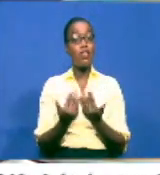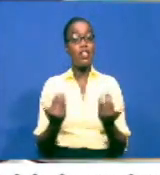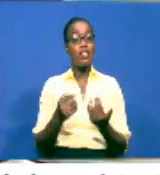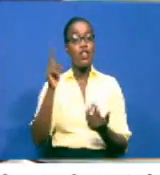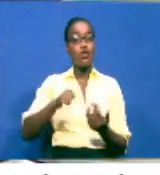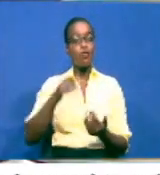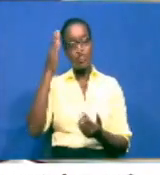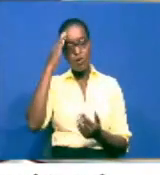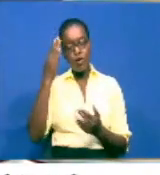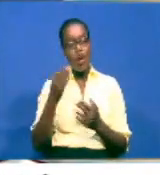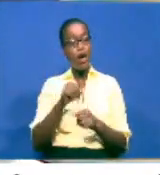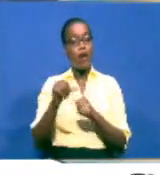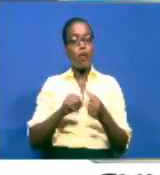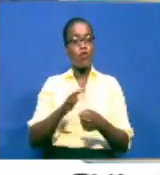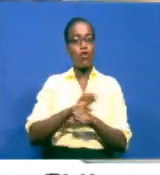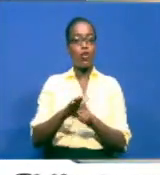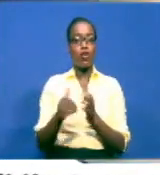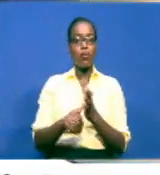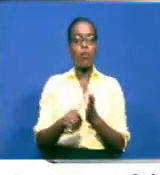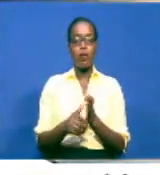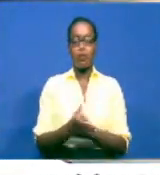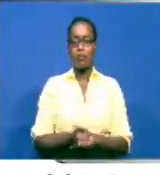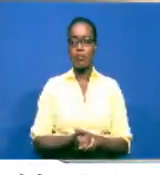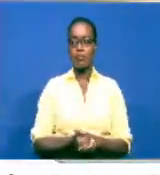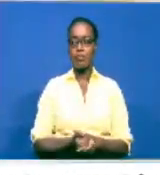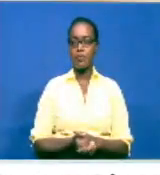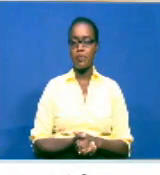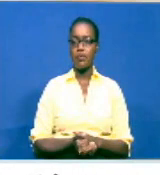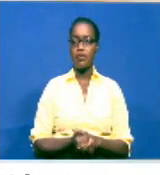knowing regarding the COVID-19 virus.